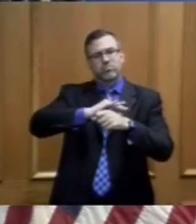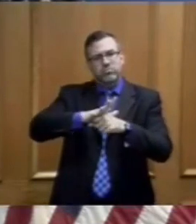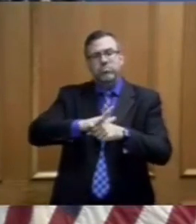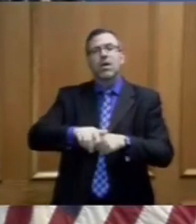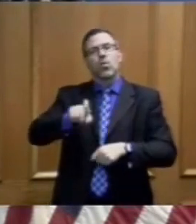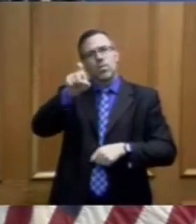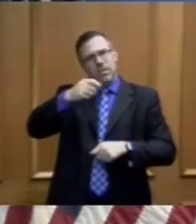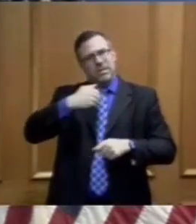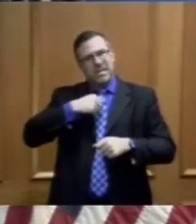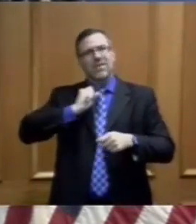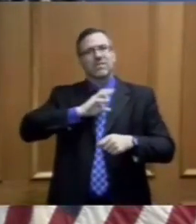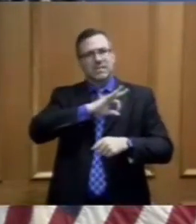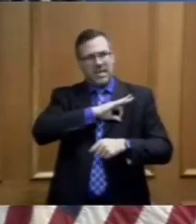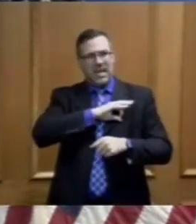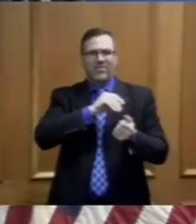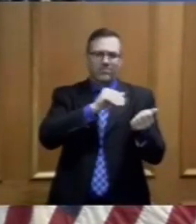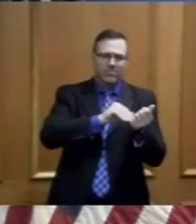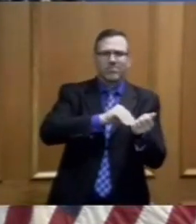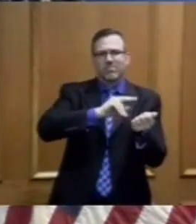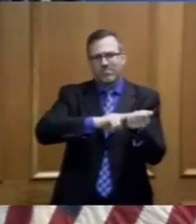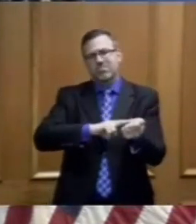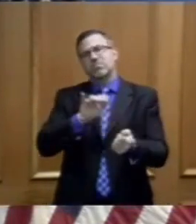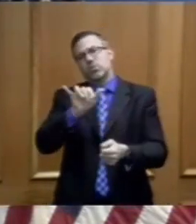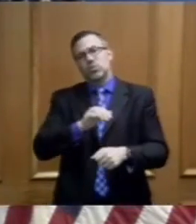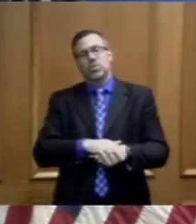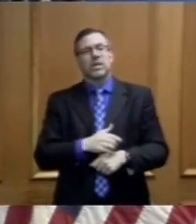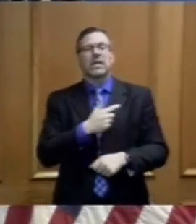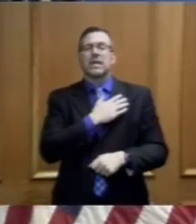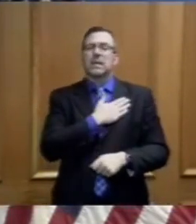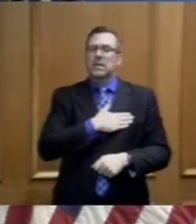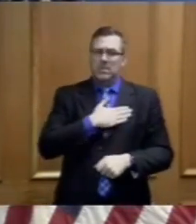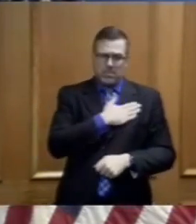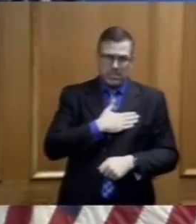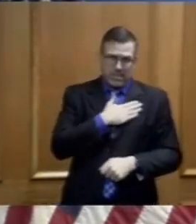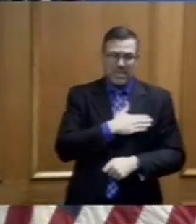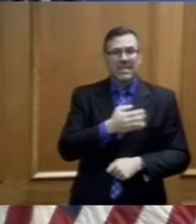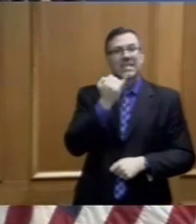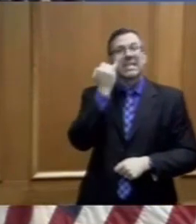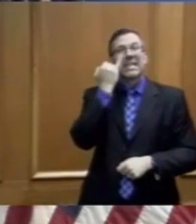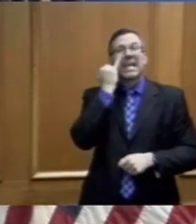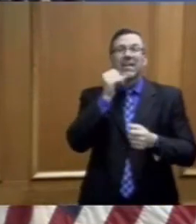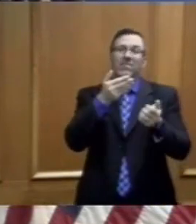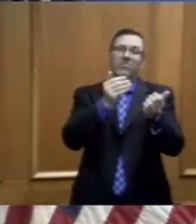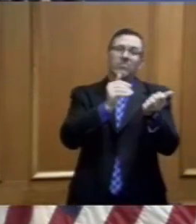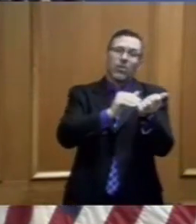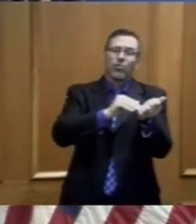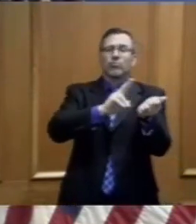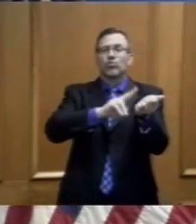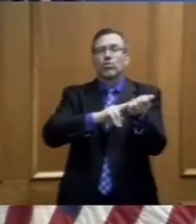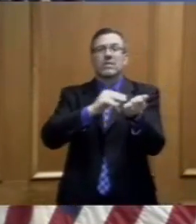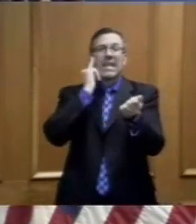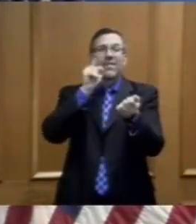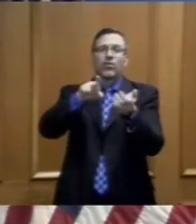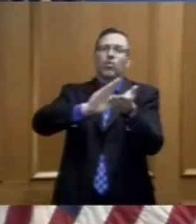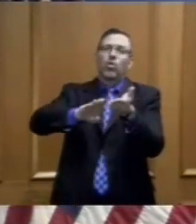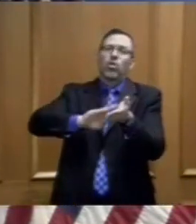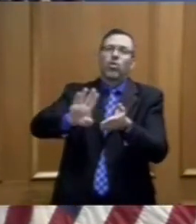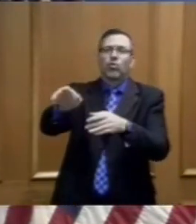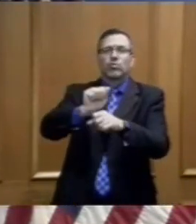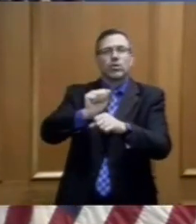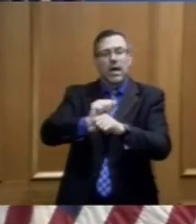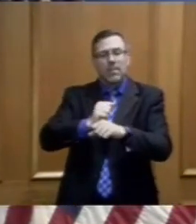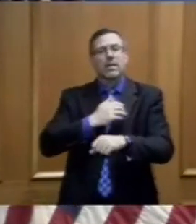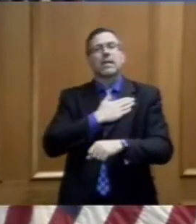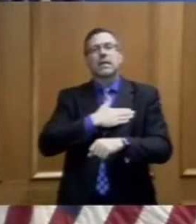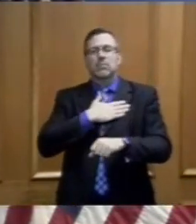for these patients. We're calling on all displaced or furloughed healthcare personnel in our state and beyond